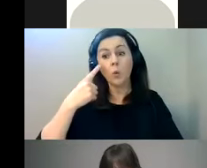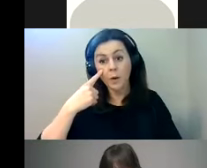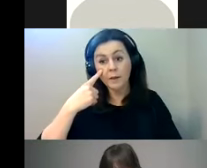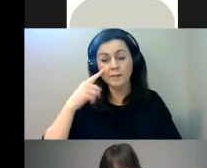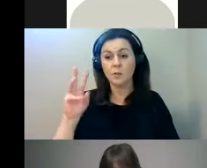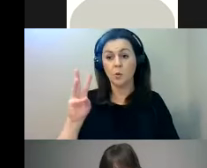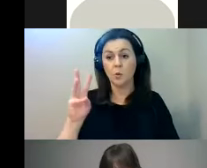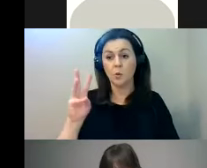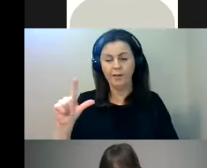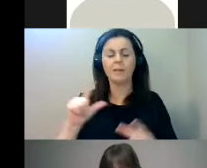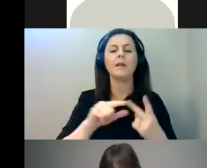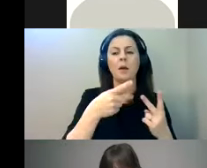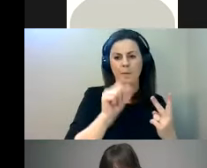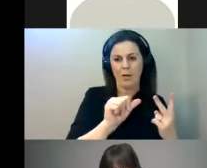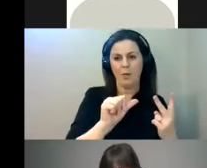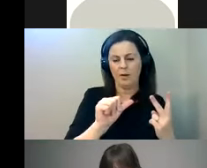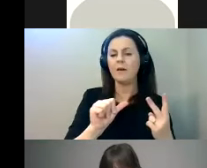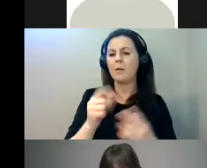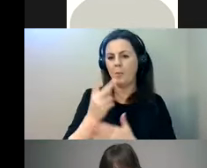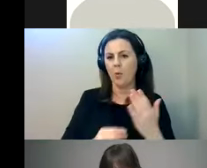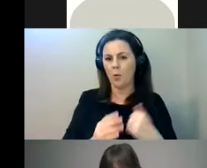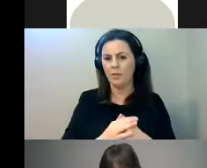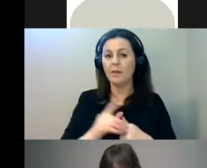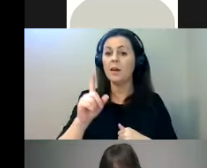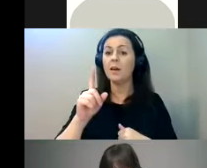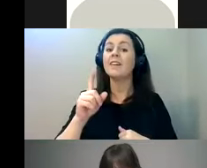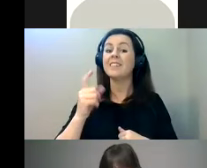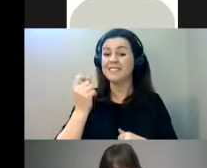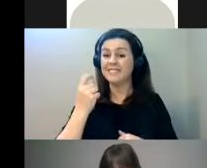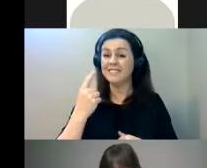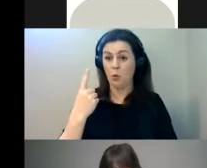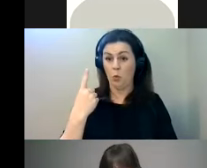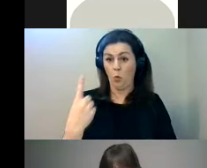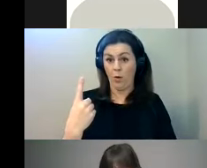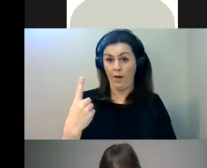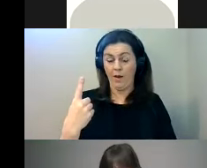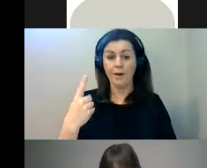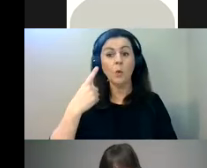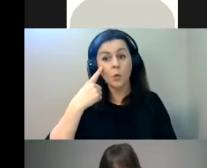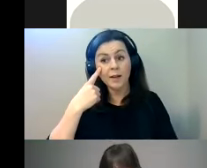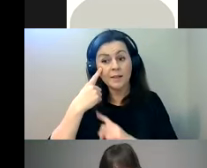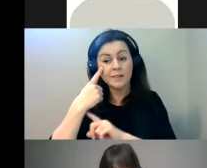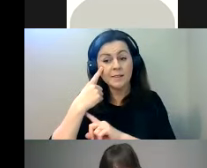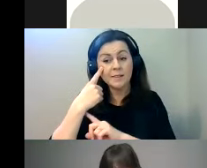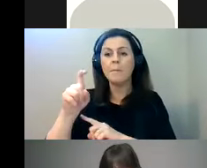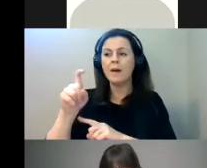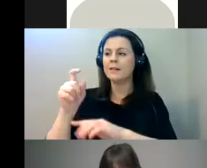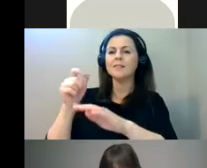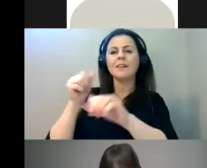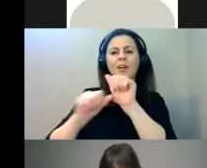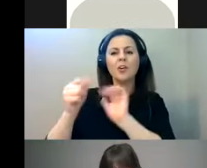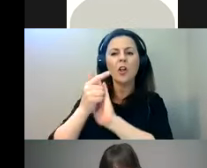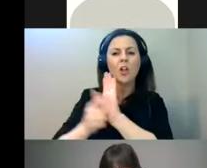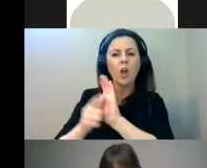the requirements is that at least one witness, however, needs to be a licensee of the Law Society, either